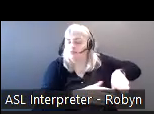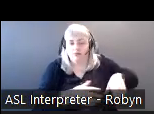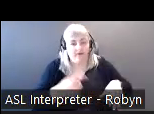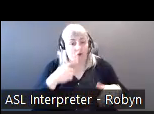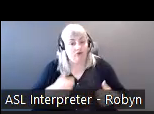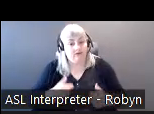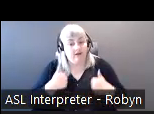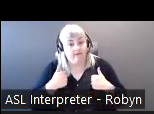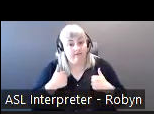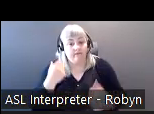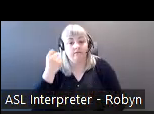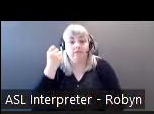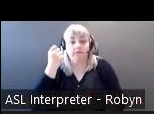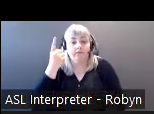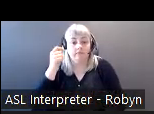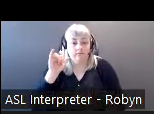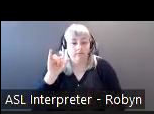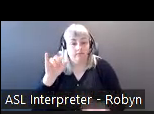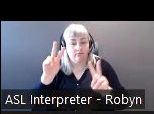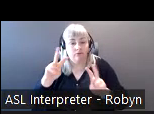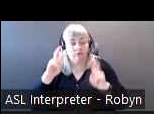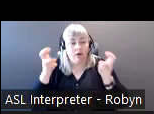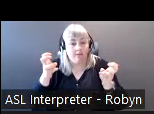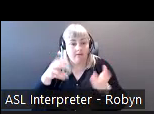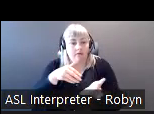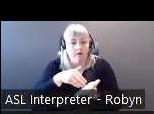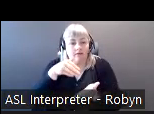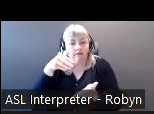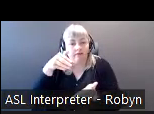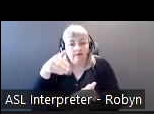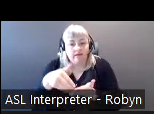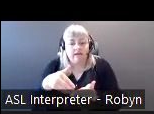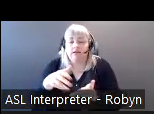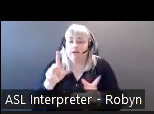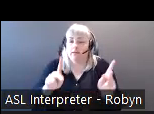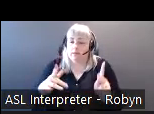And with that topic often comes a place of shame.